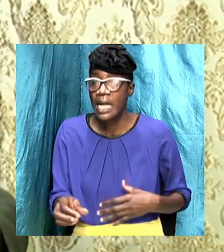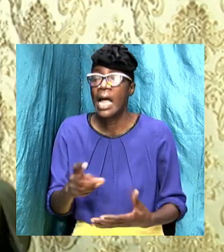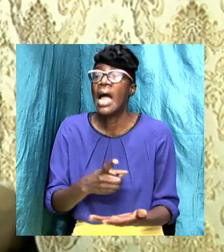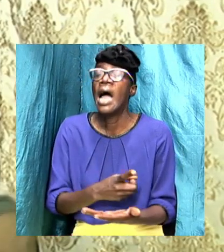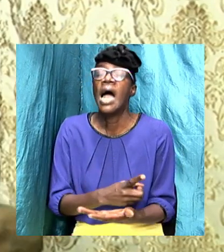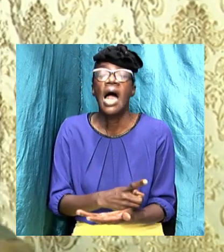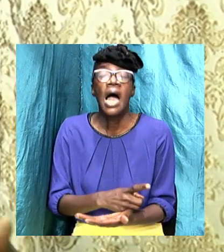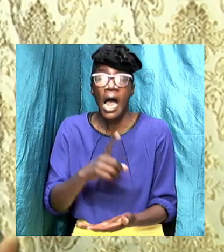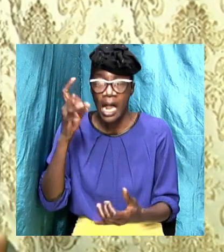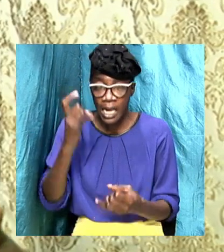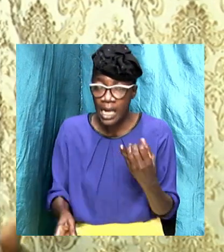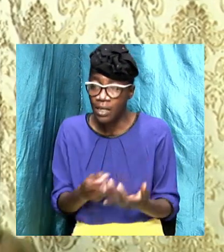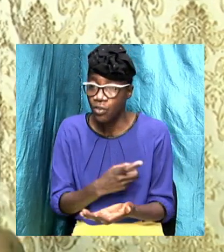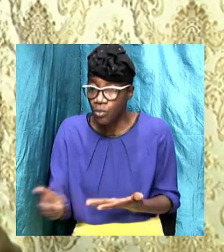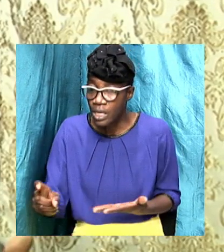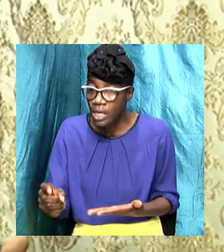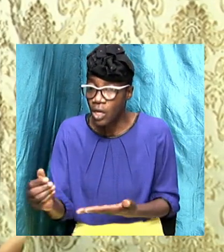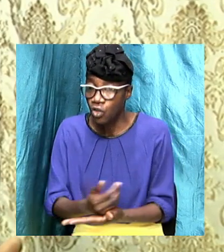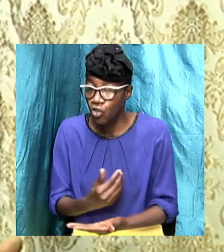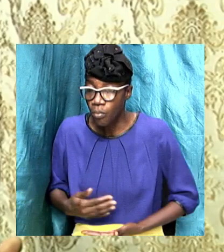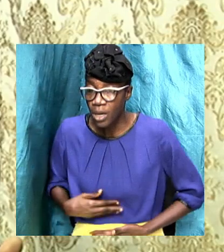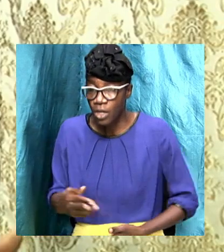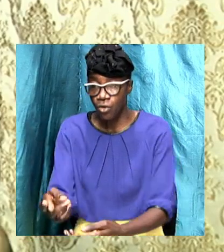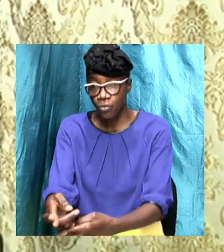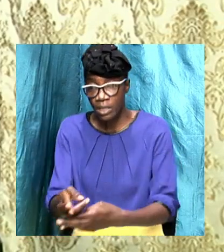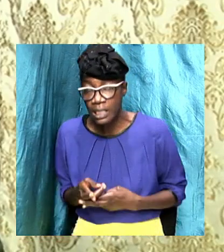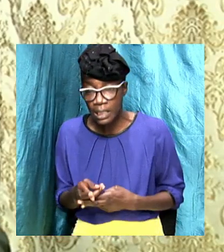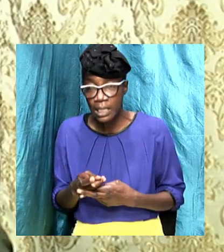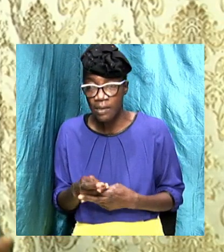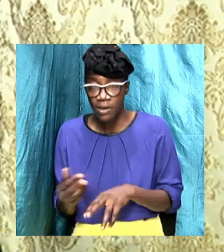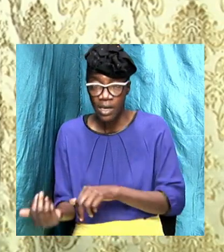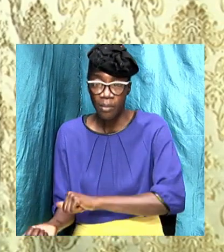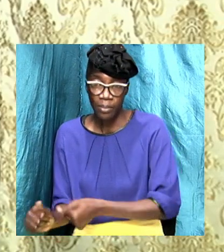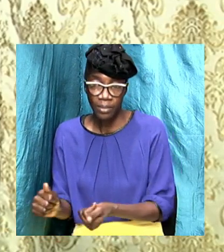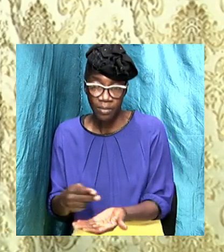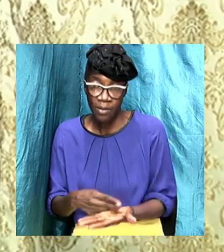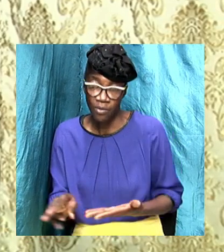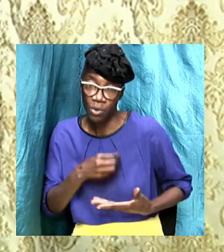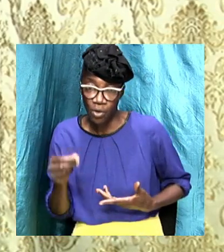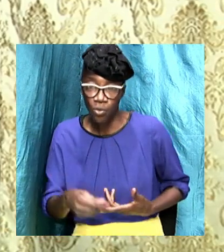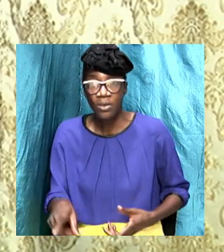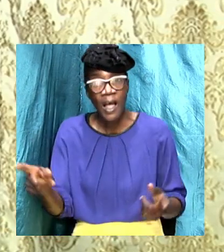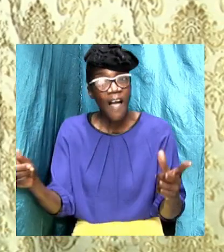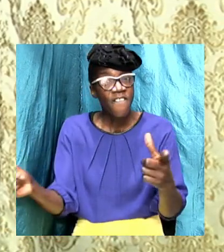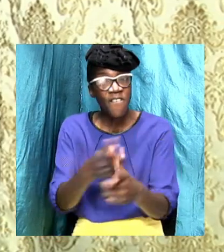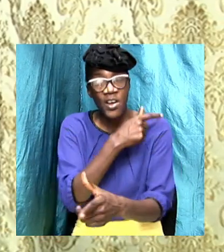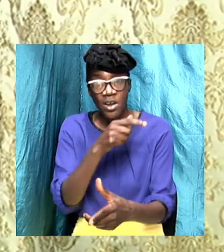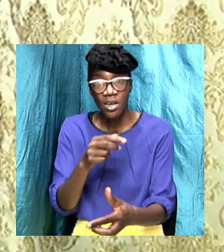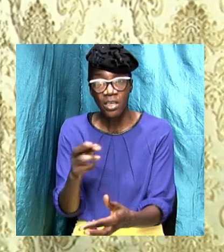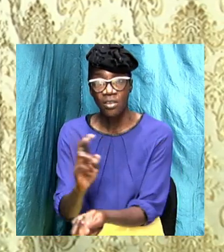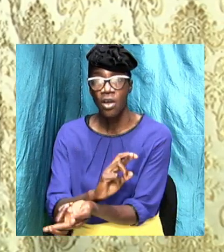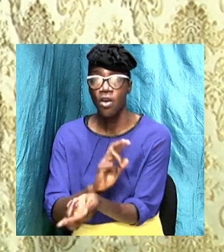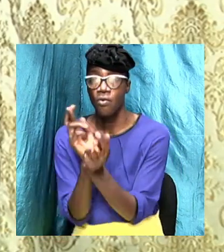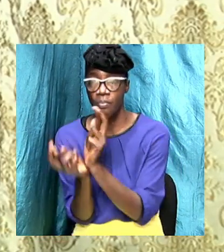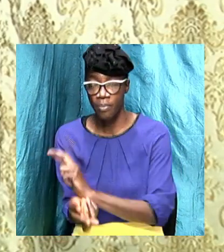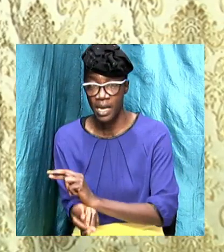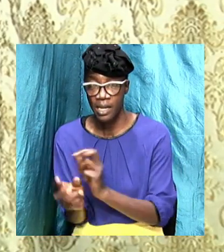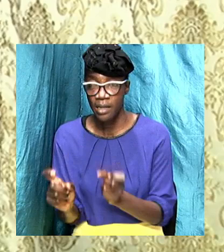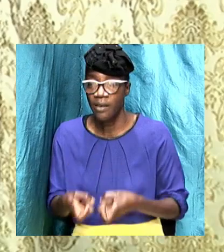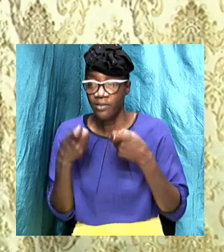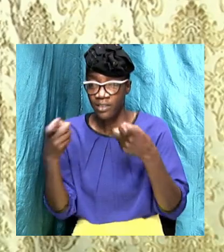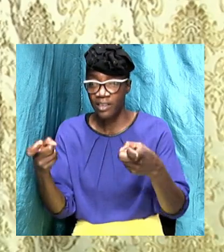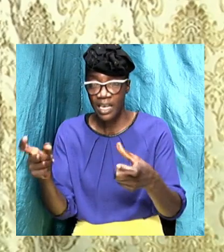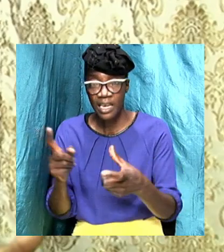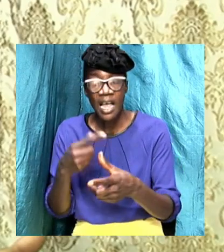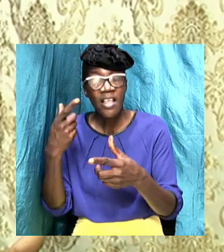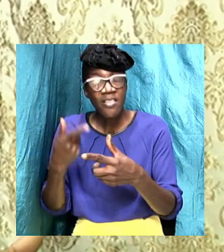to receive the baptism of the Holy Ghost, that he must first repent of his sins, and then he must believe,